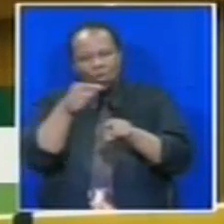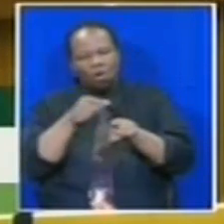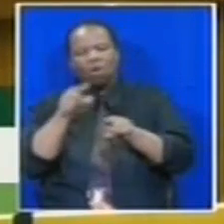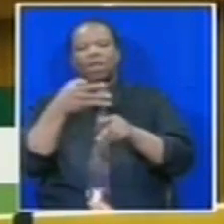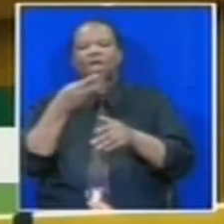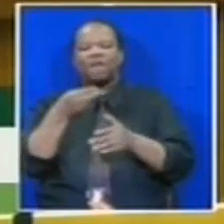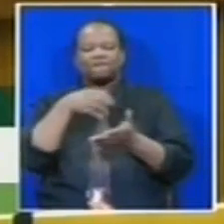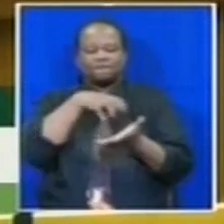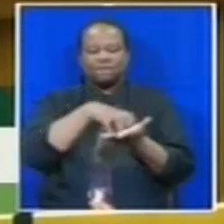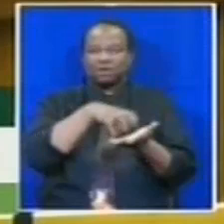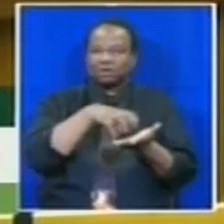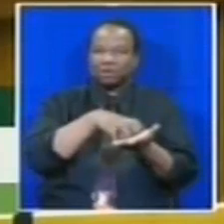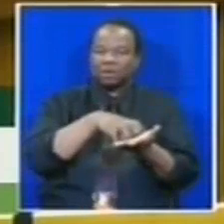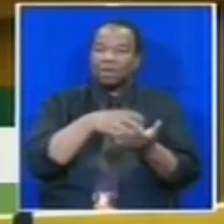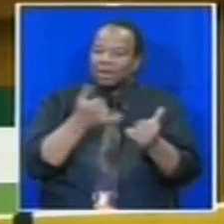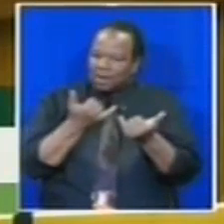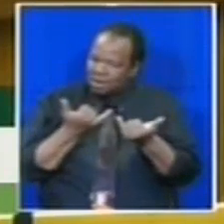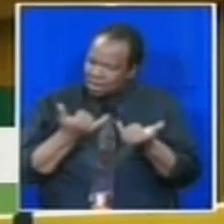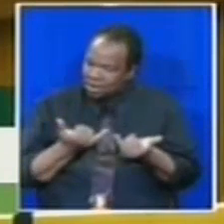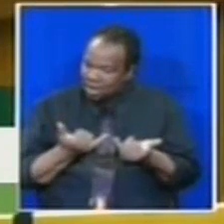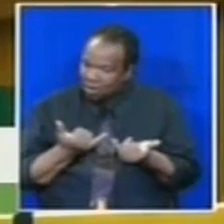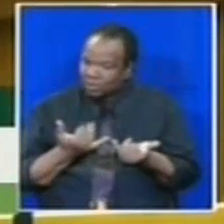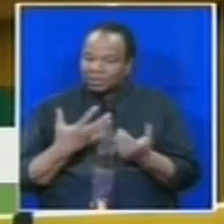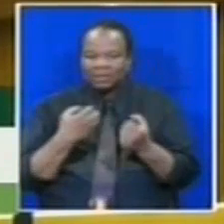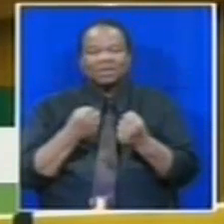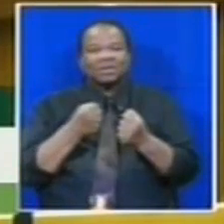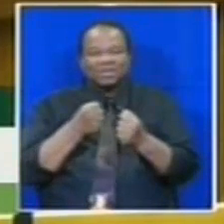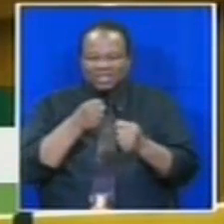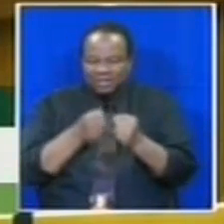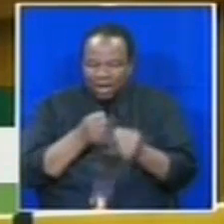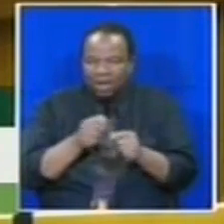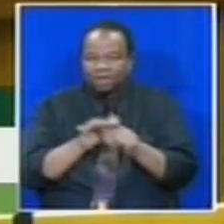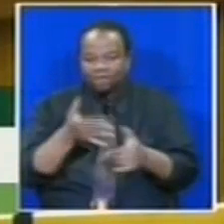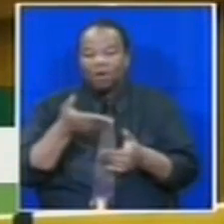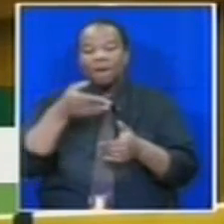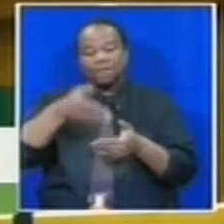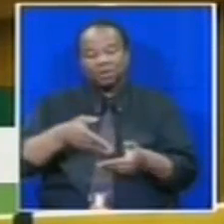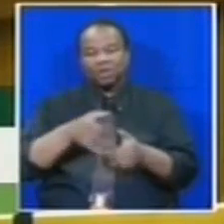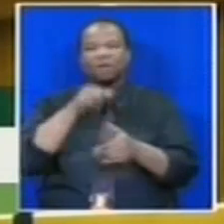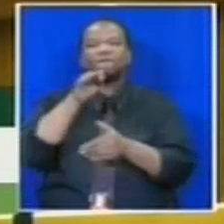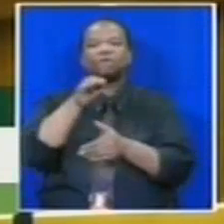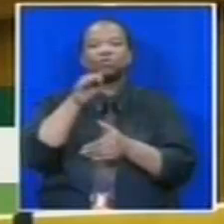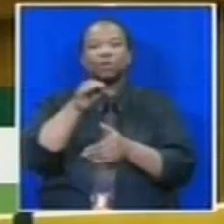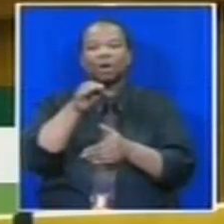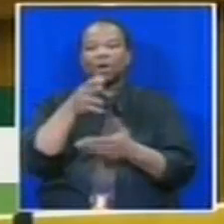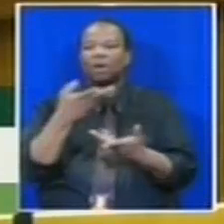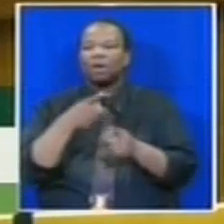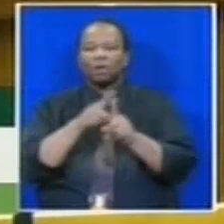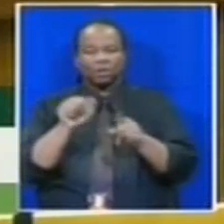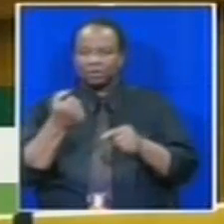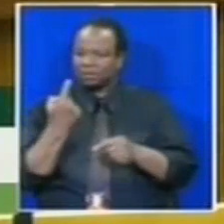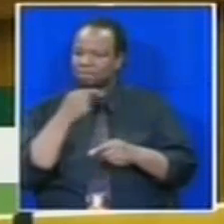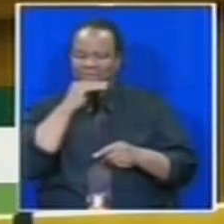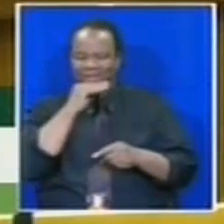most difficult struggle for the present and the future of our people, end of quotation. We must look frankly at ourselves